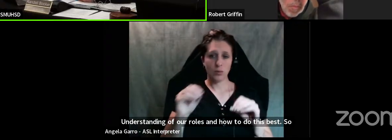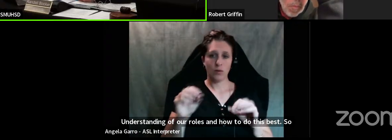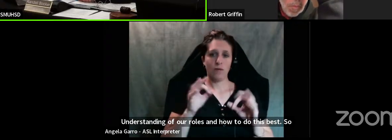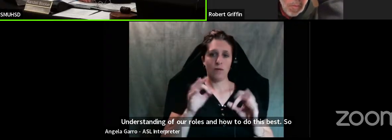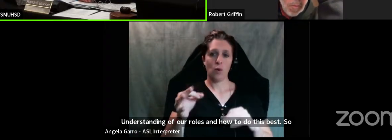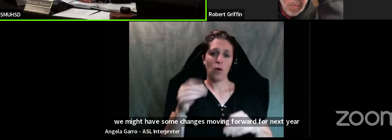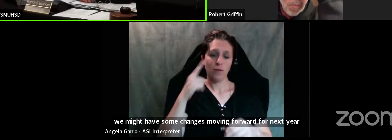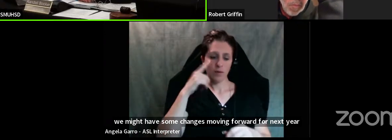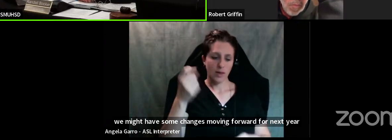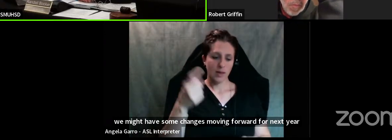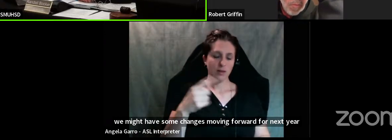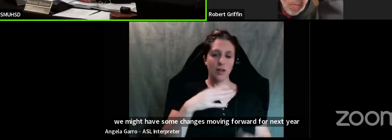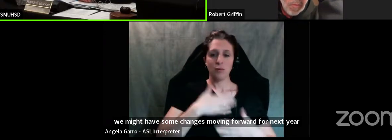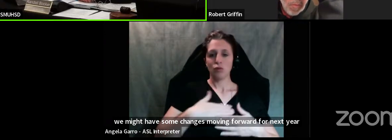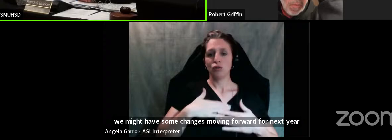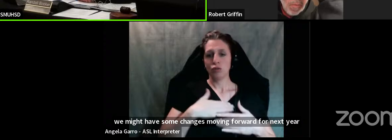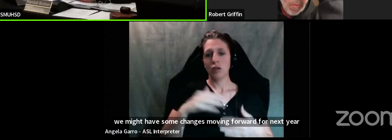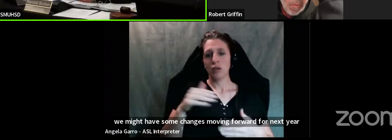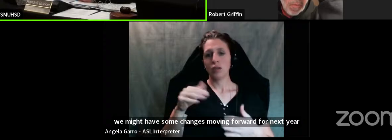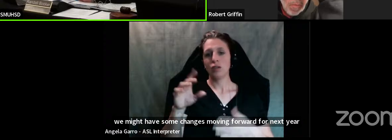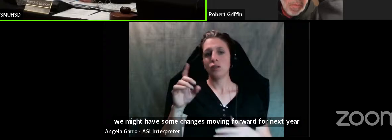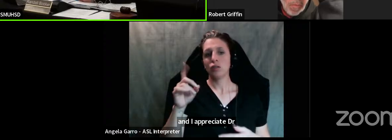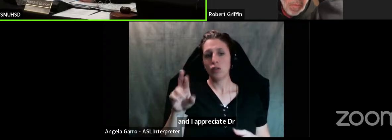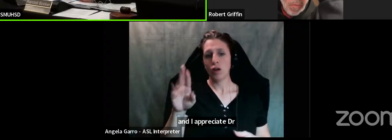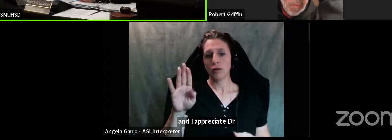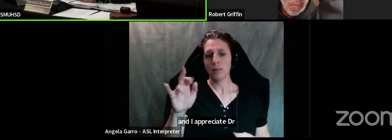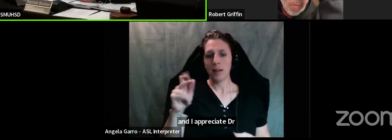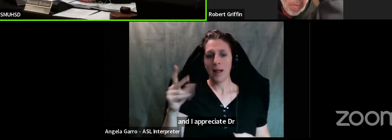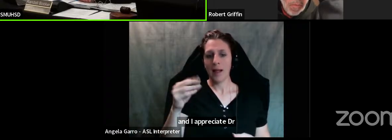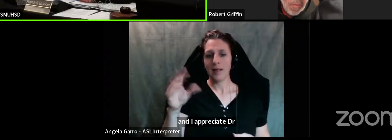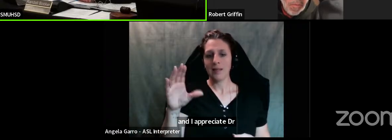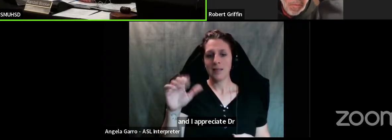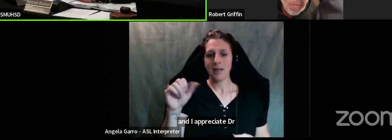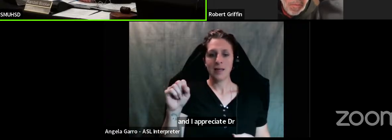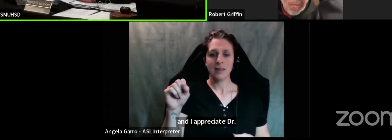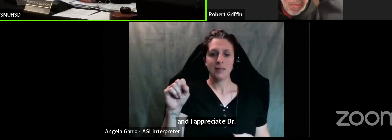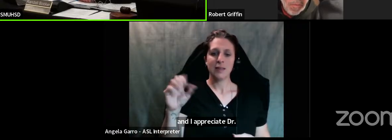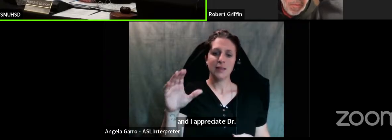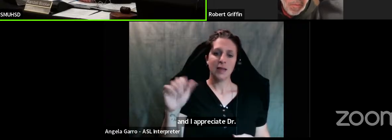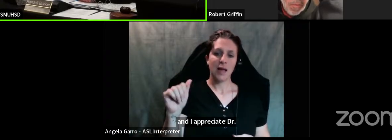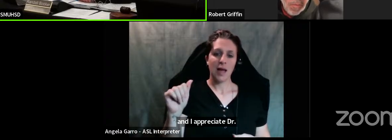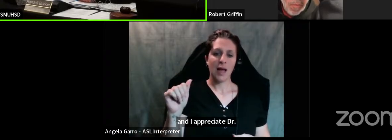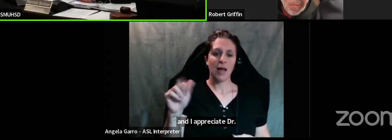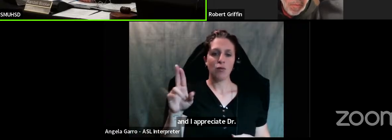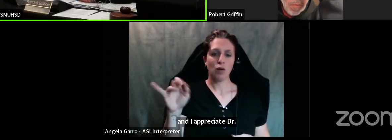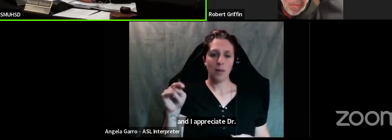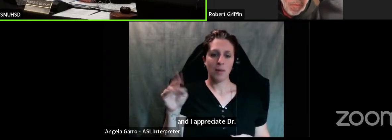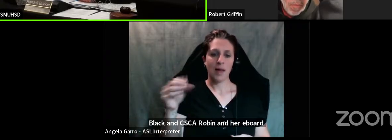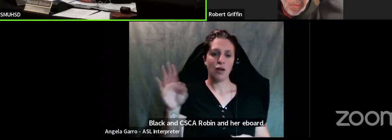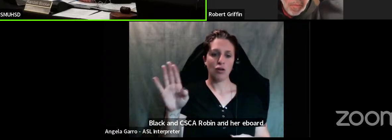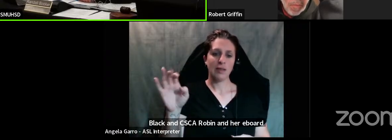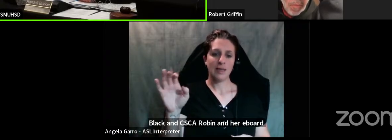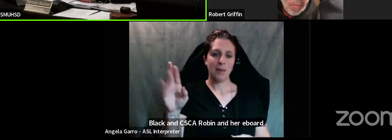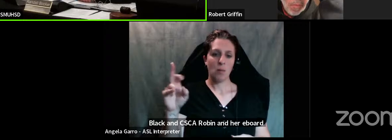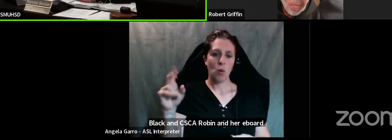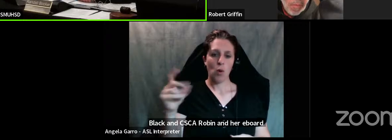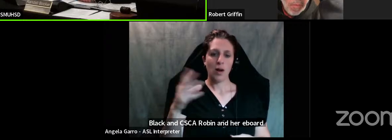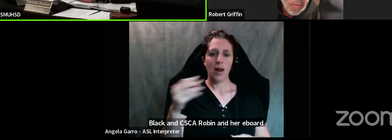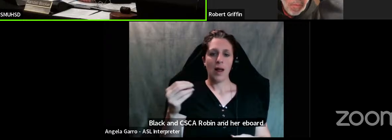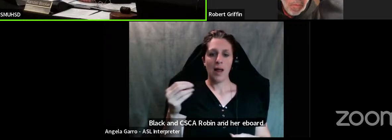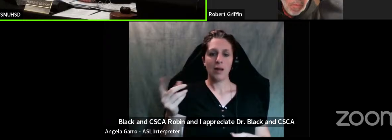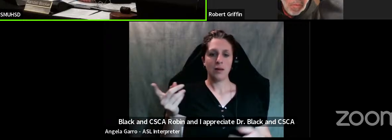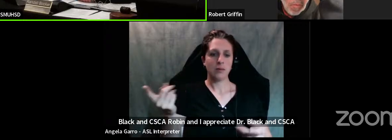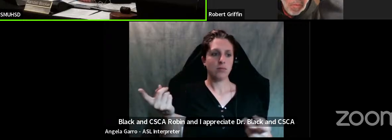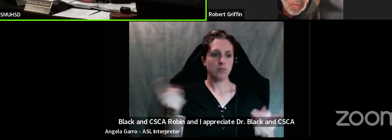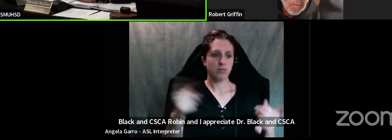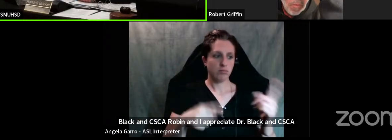And I appreciate Dr. Black and CSCA, Robin and her e-board and others, coming to agreement. It wasn't